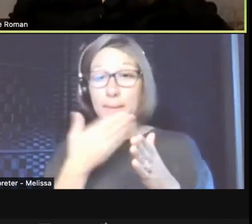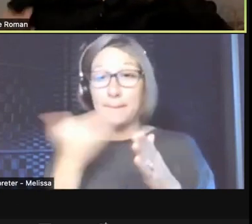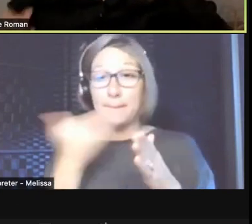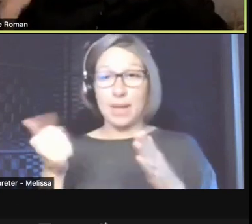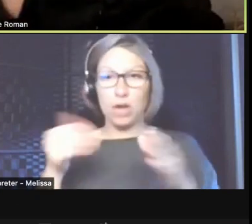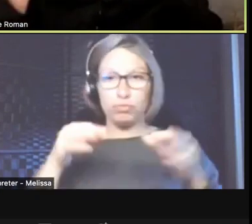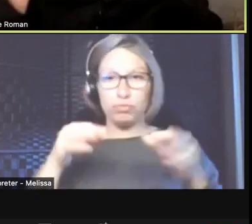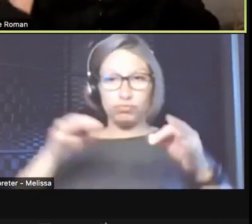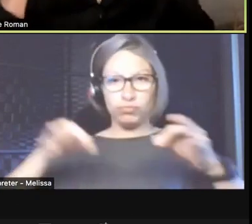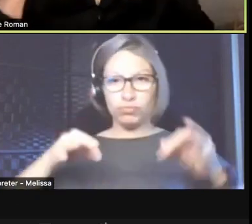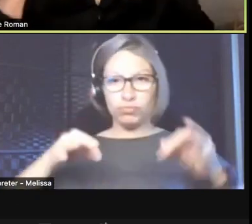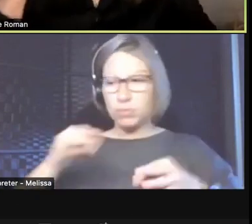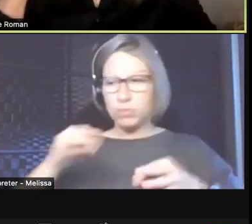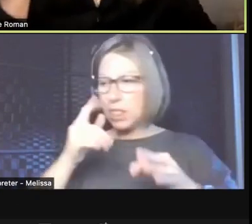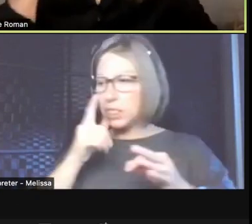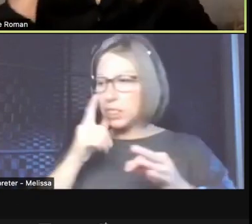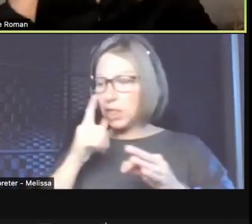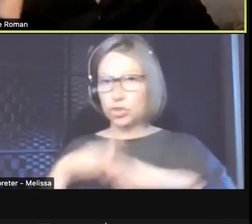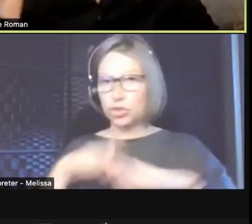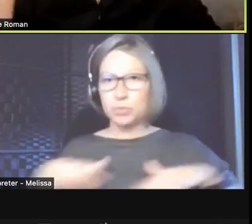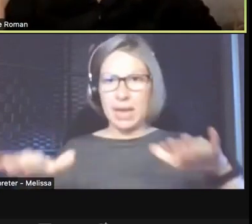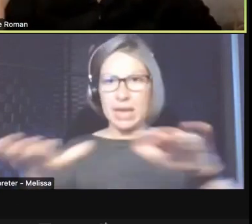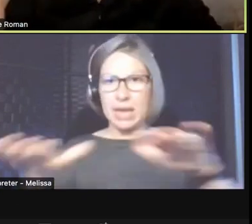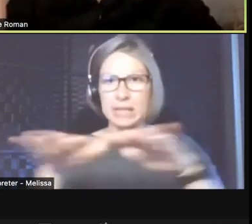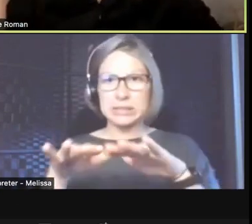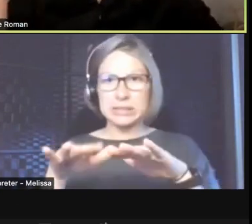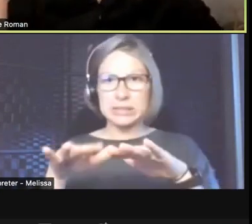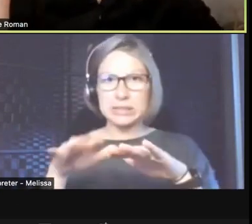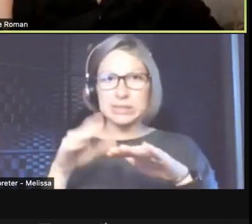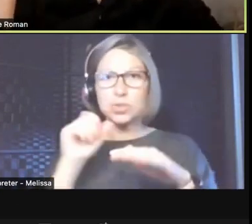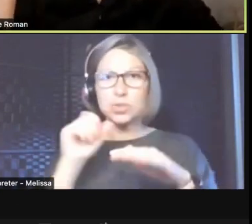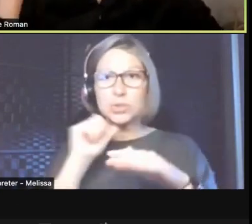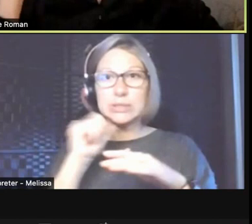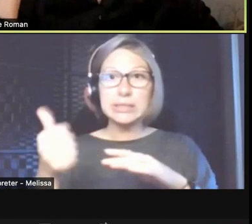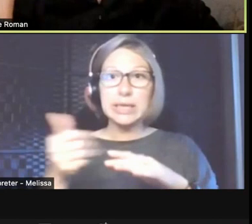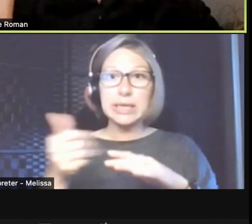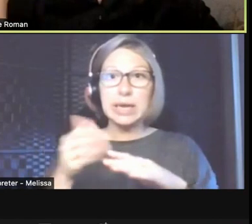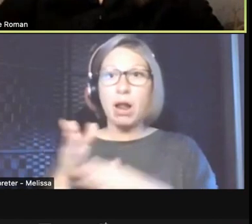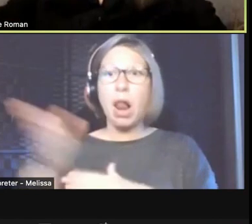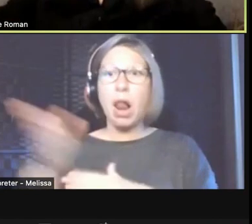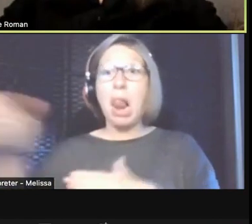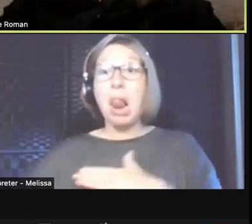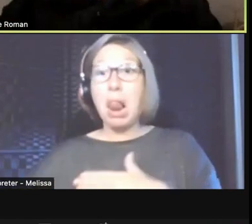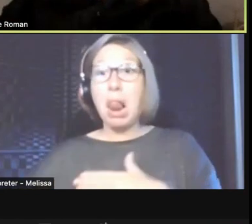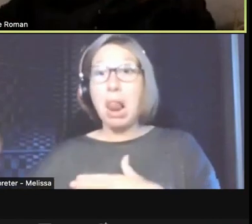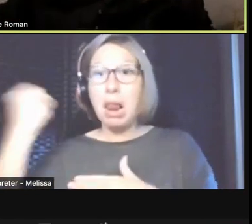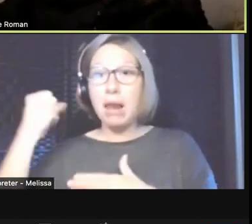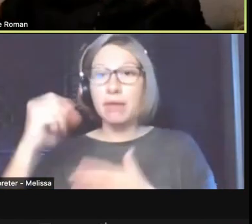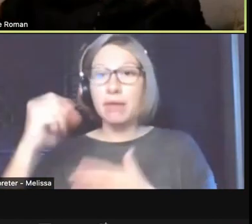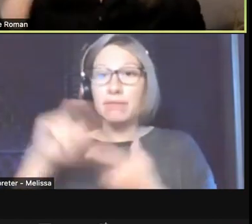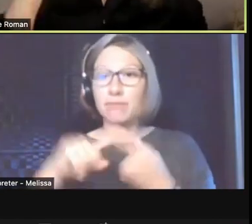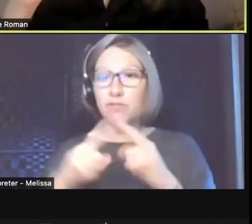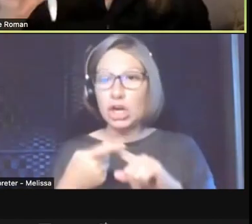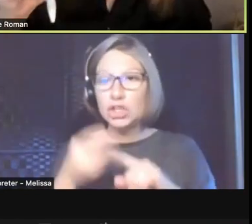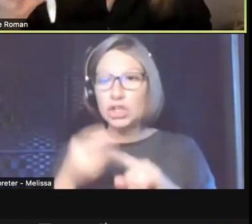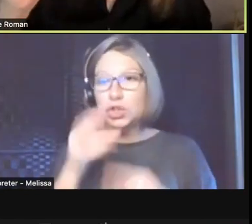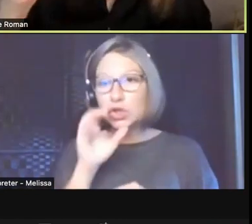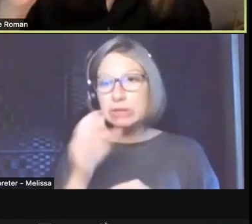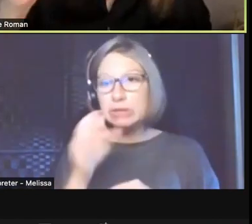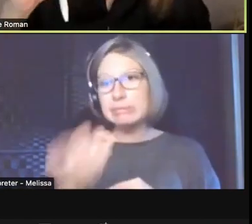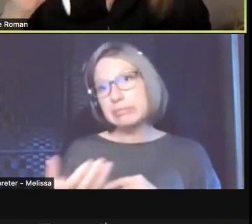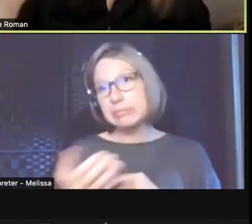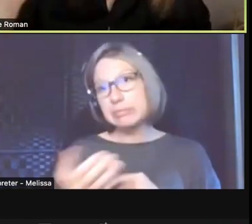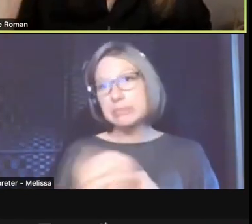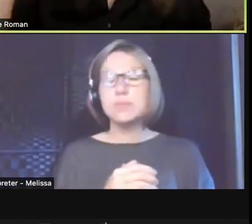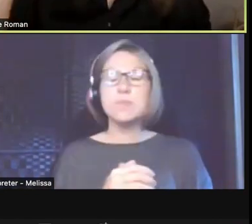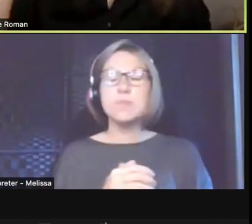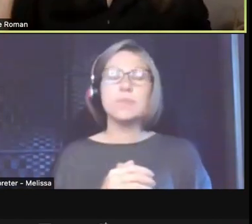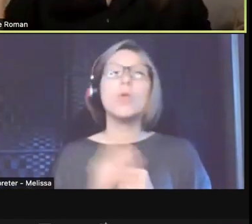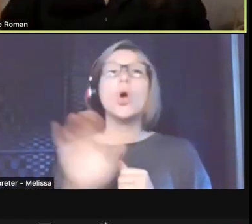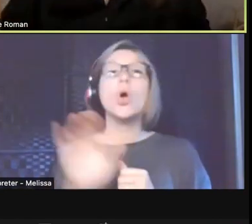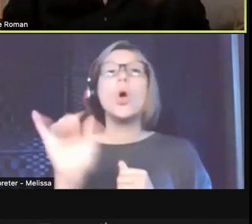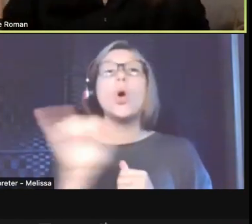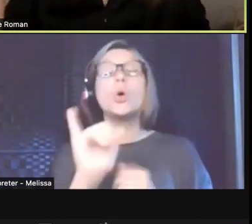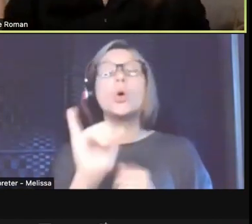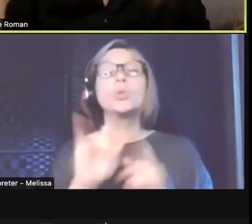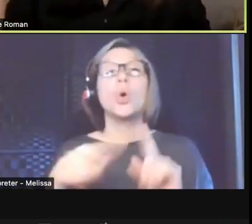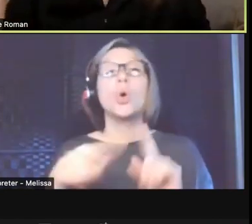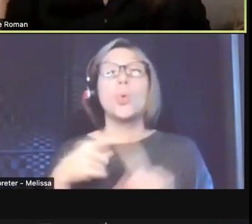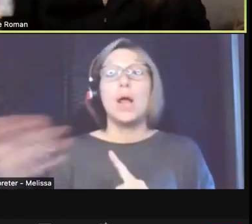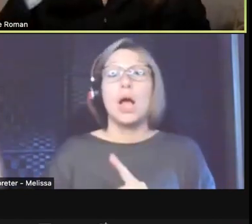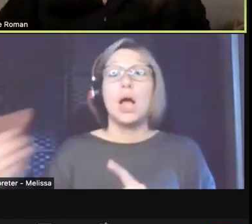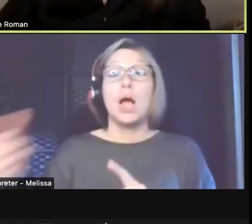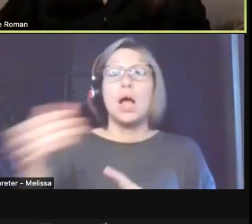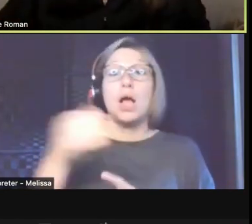so that he didn't overreach past his drink and take his friends. And also, when he took his friend's